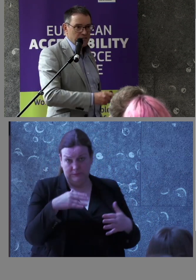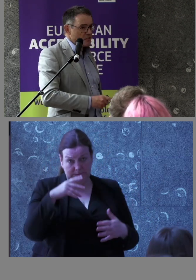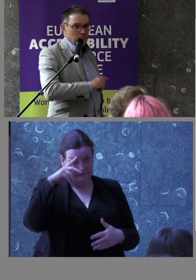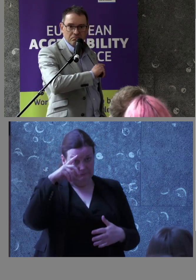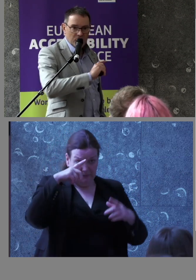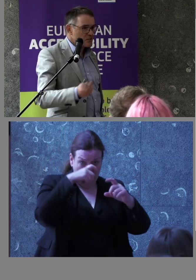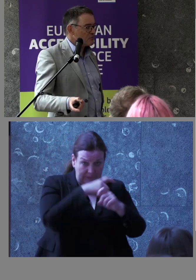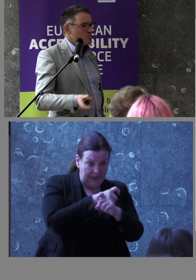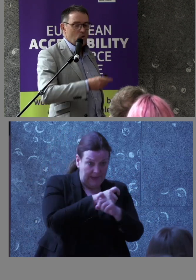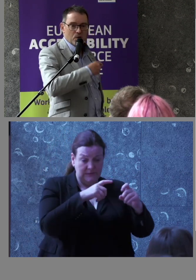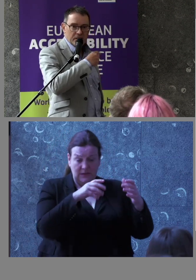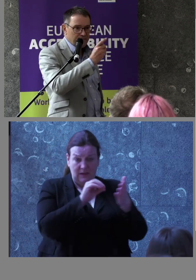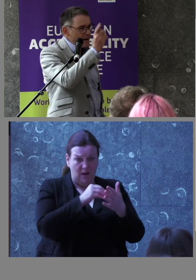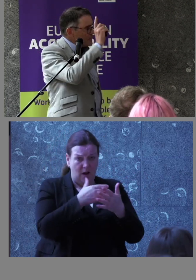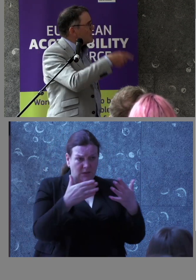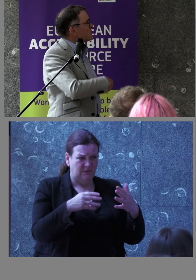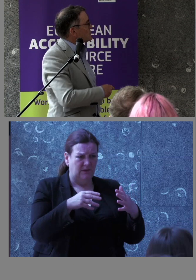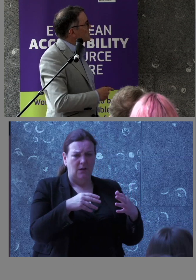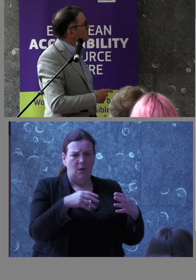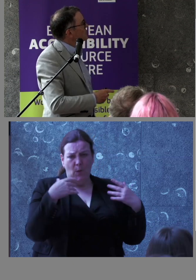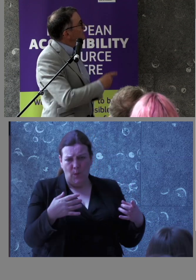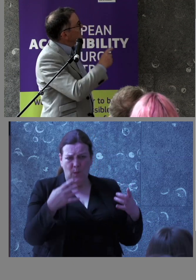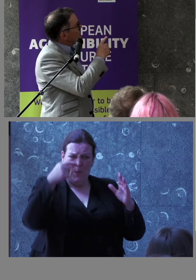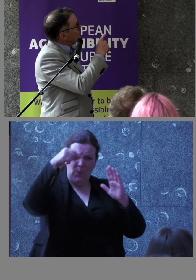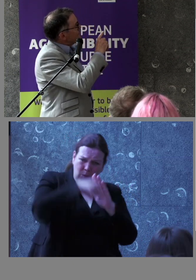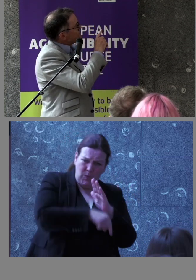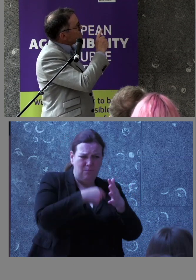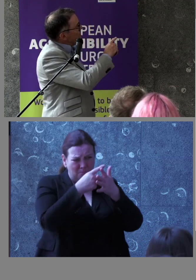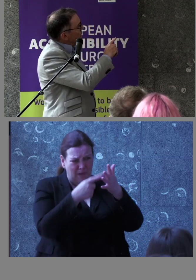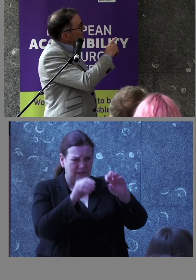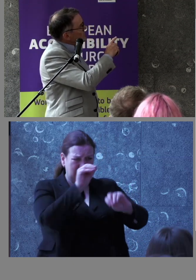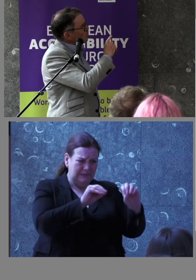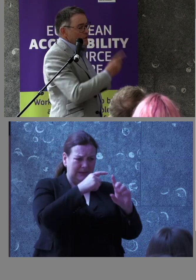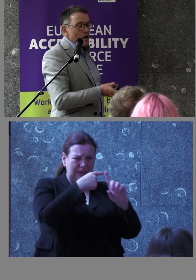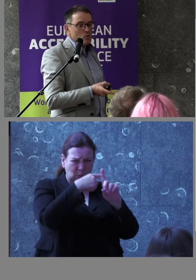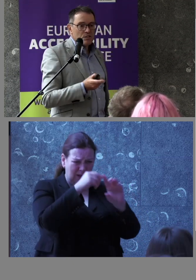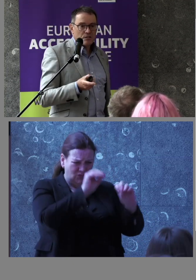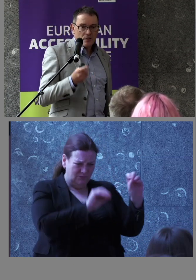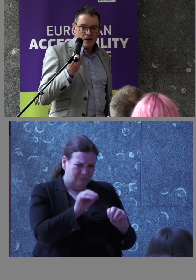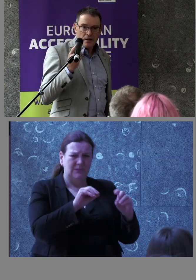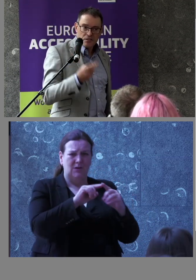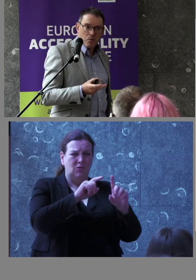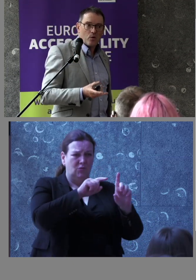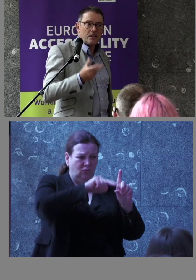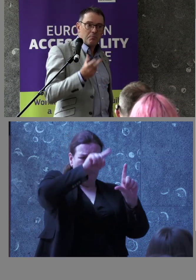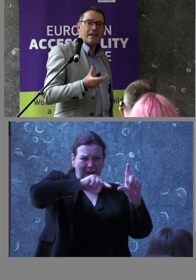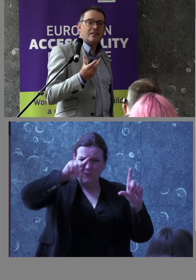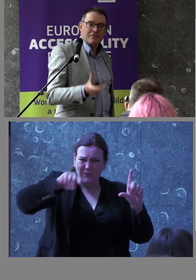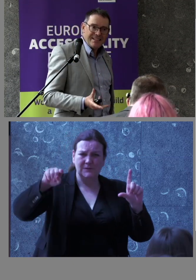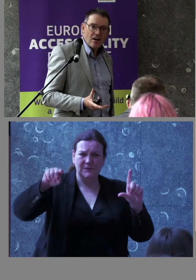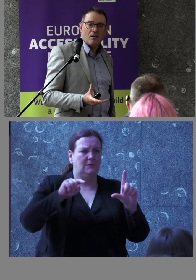This is an area that the public service needs to consider. 1 in 5. Revenue has 7,000 staff.